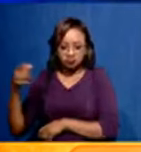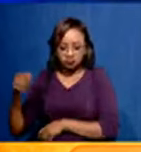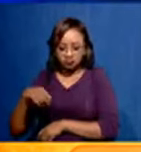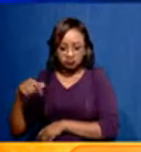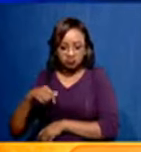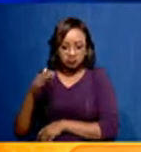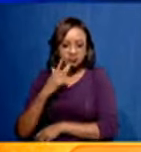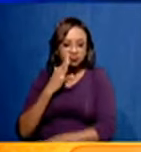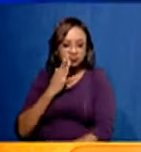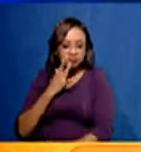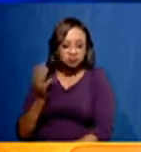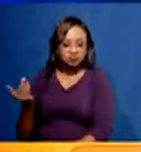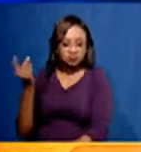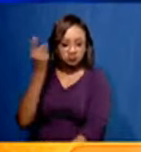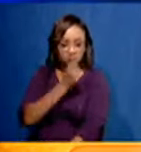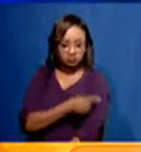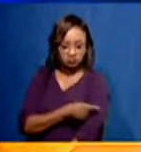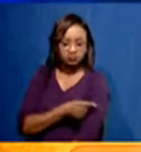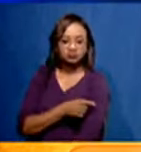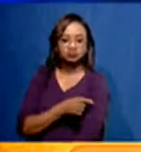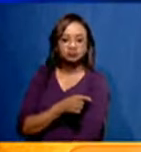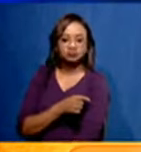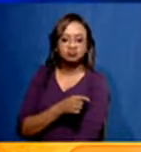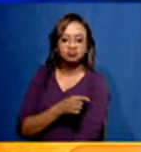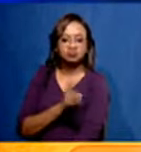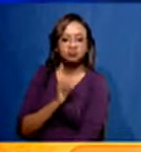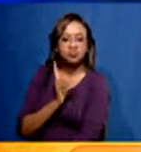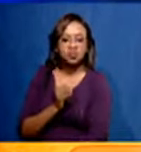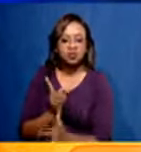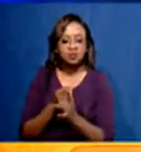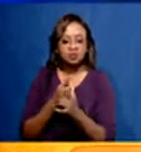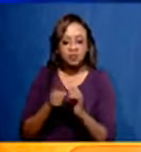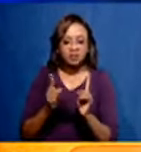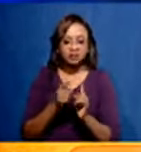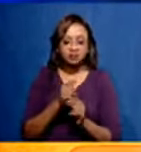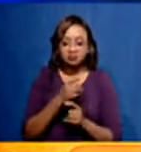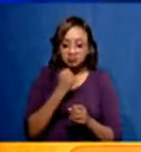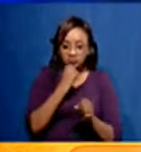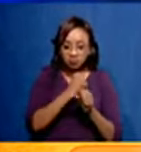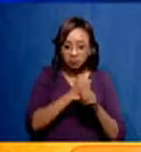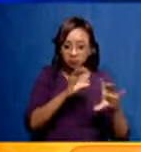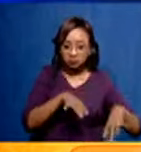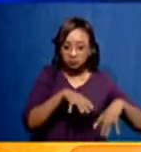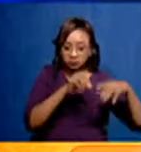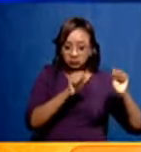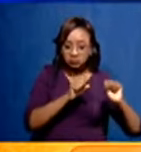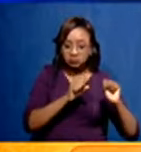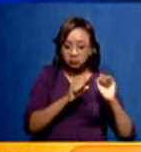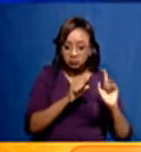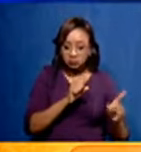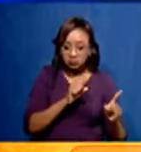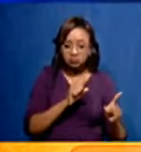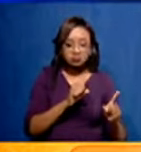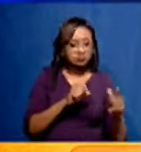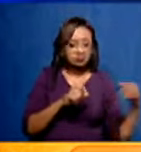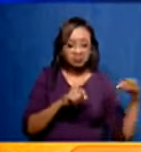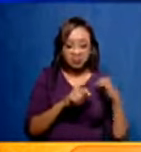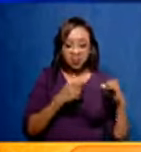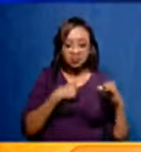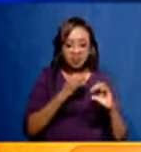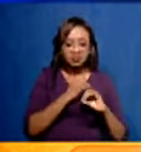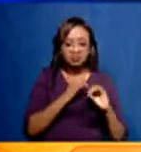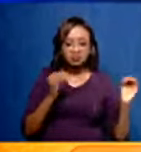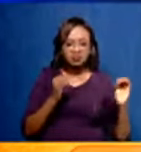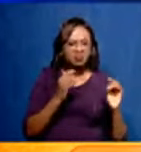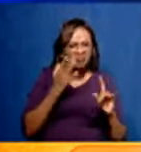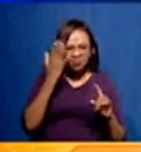Why am I picked by the Senate of the university and confirmed by the president as the chancellor? Is because